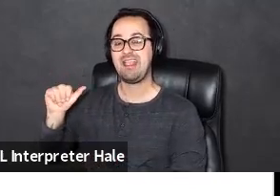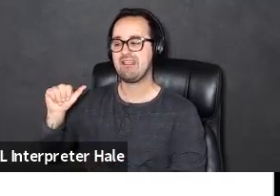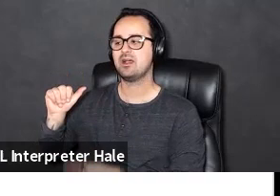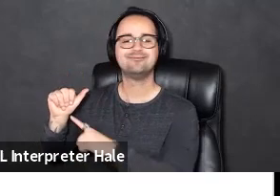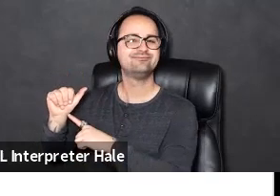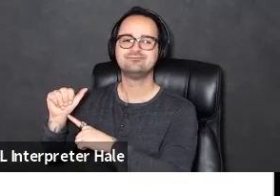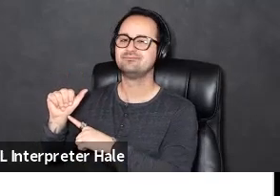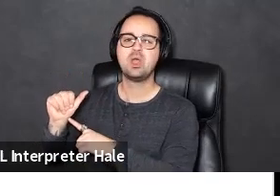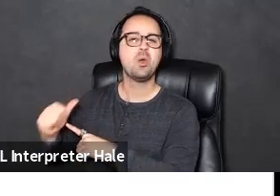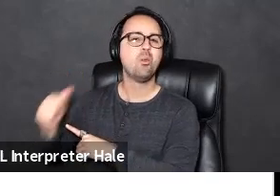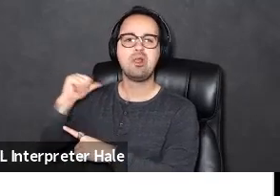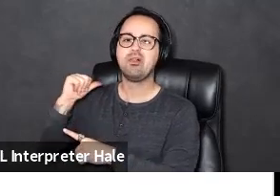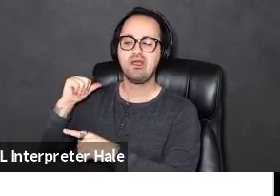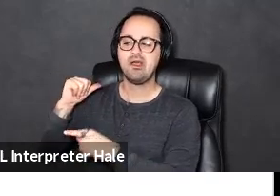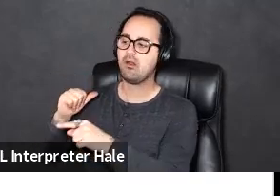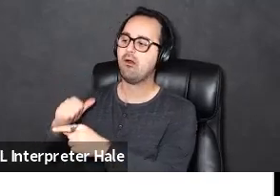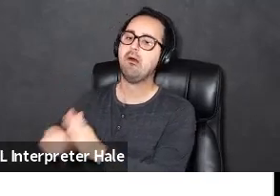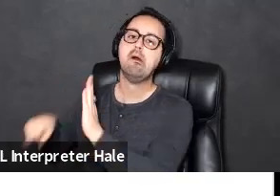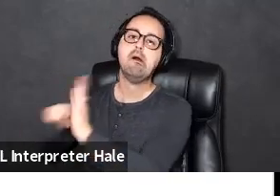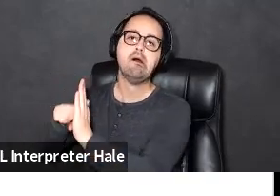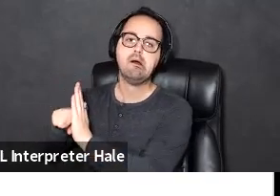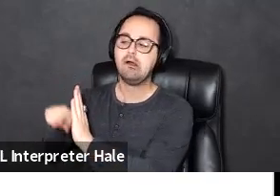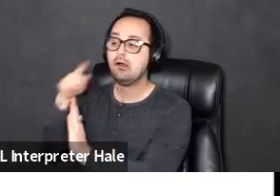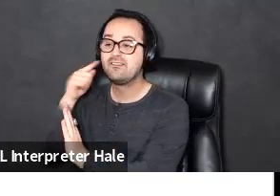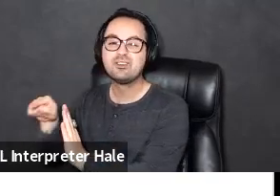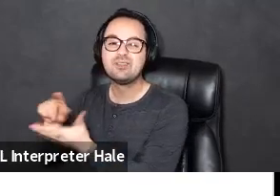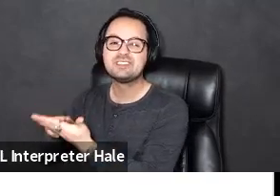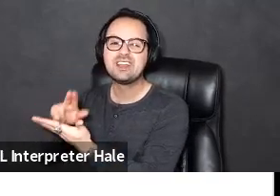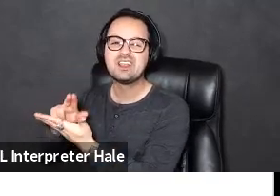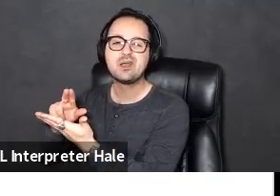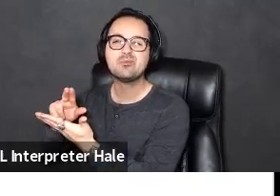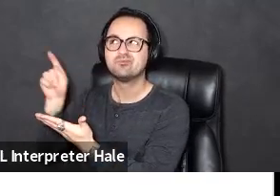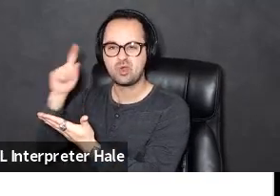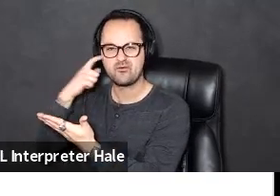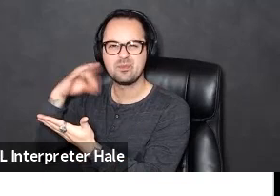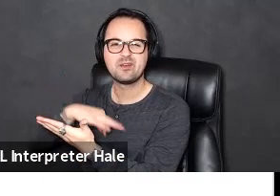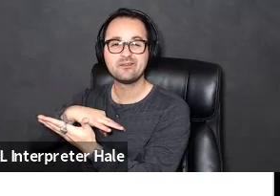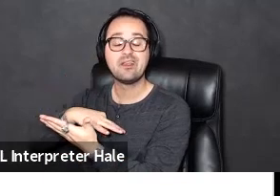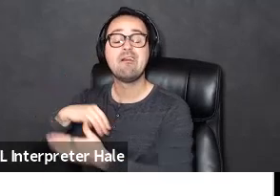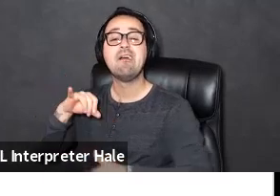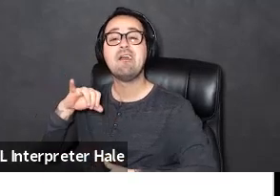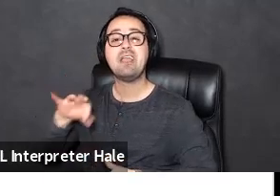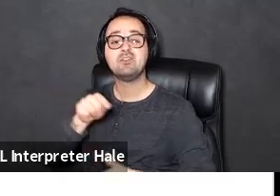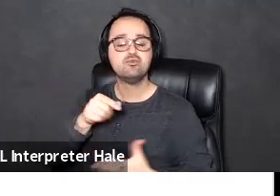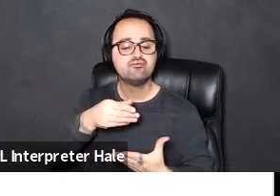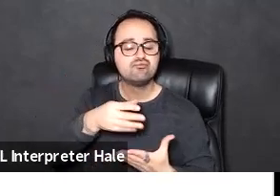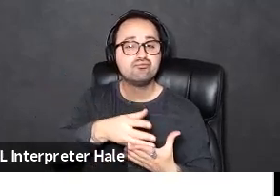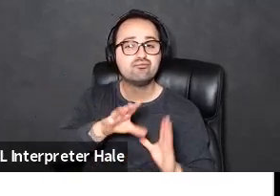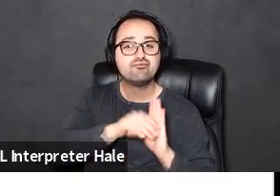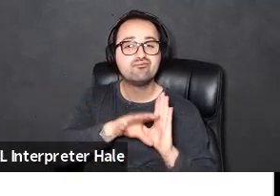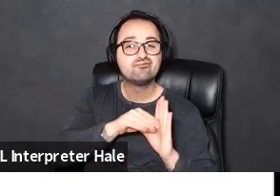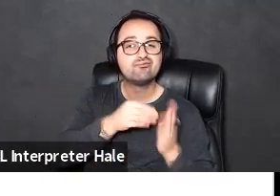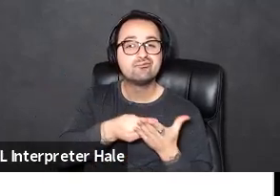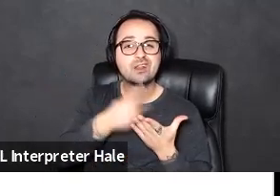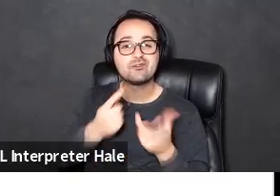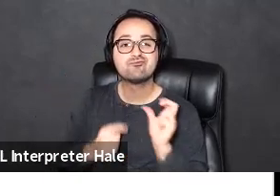count against Medicaid or SSI. If the funds are then pulled out and used to benefit the child, there's never a tax consequence on